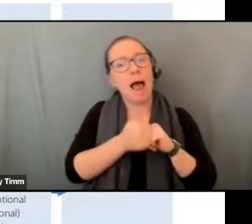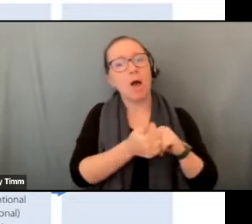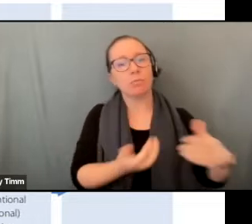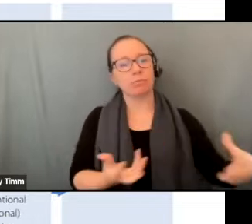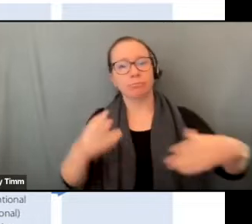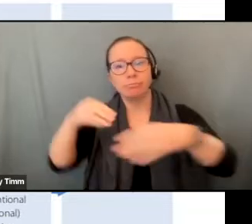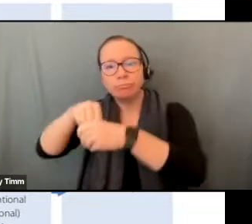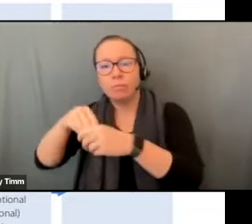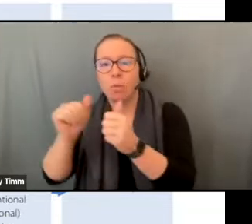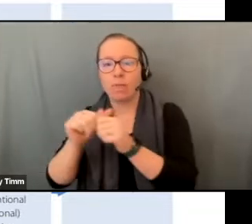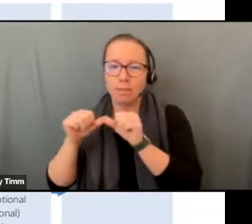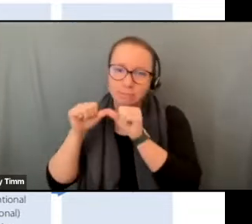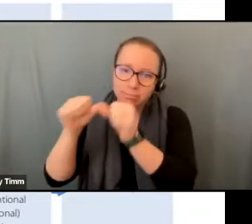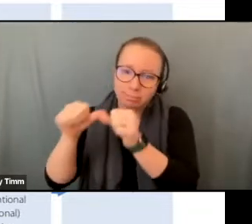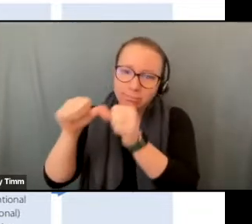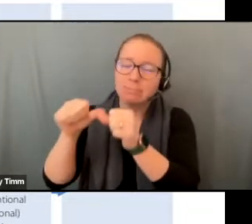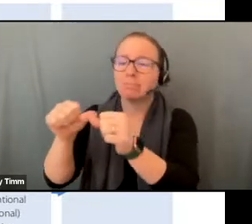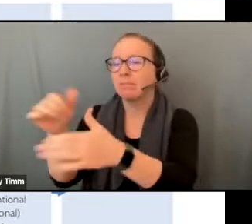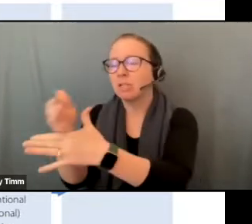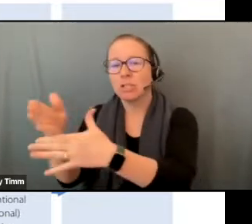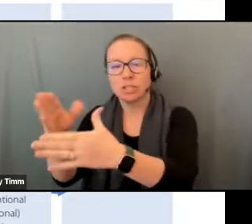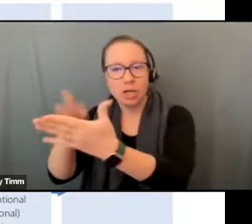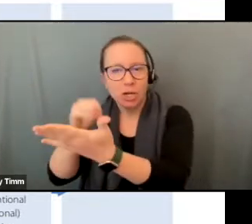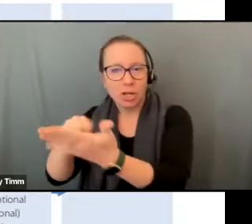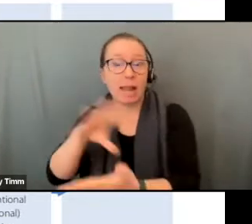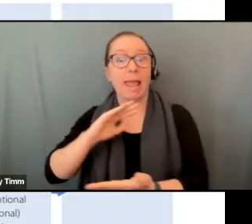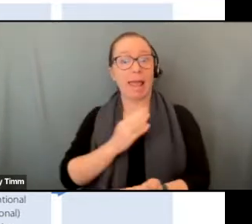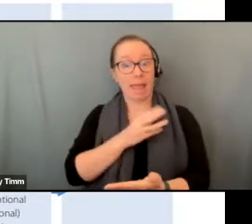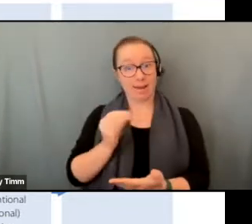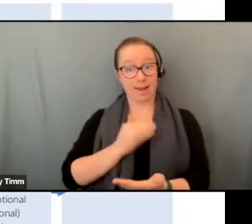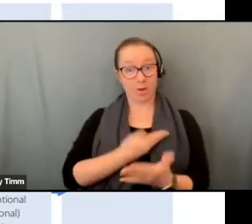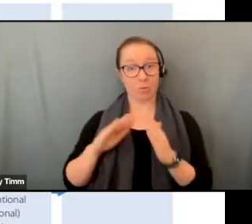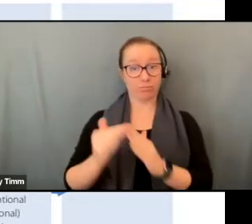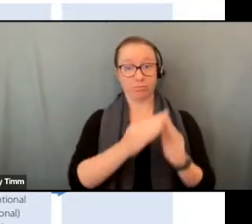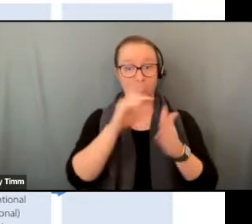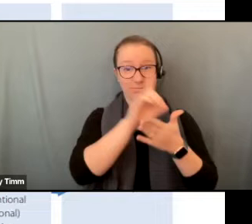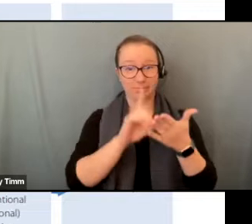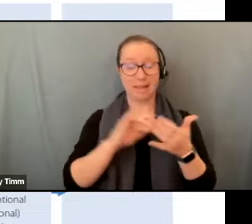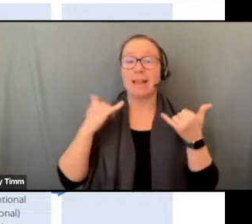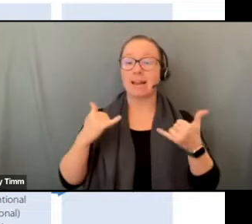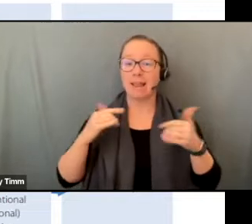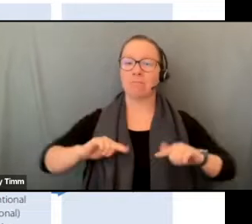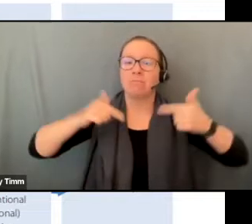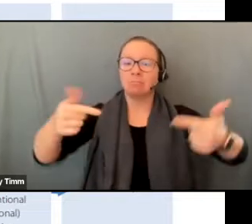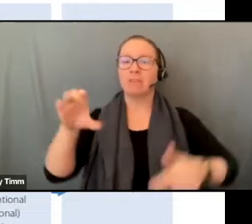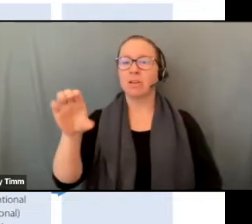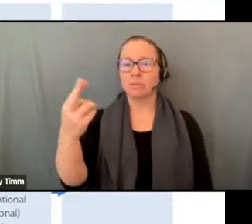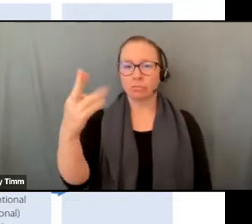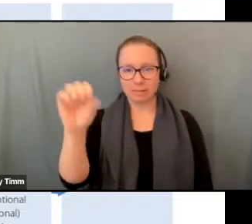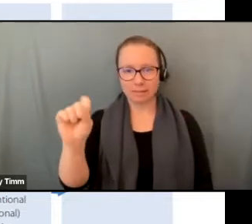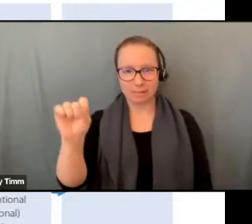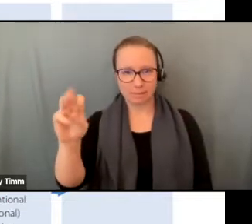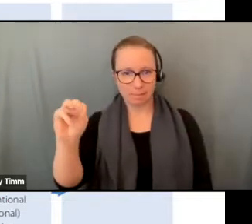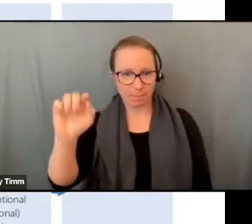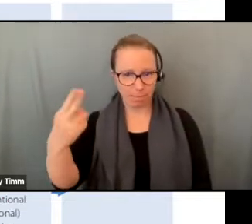our continued shared learning and community design. I'm now going to turn it over to Chris Smith from the Howard Center, who will tell us a little bit more about how